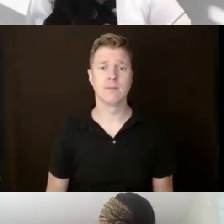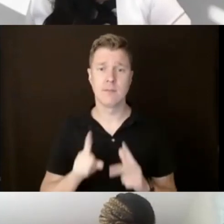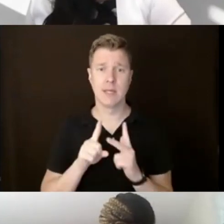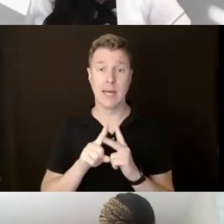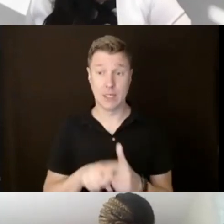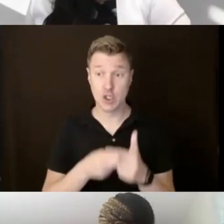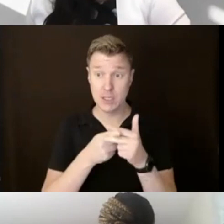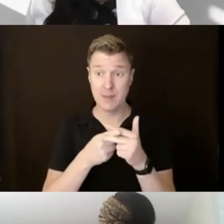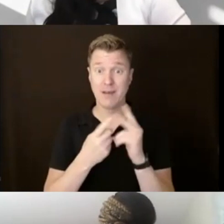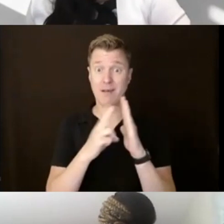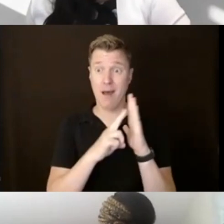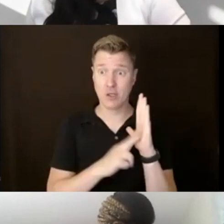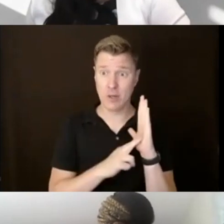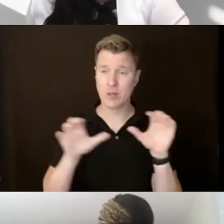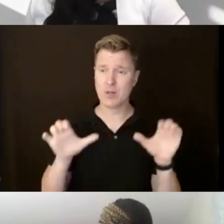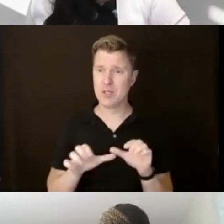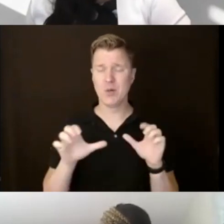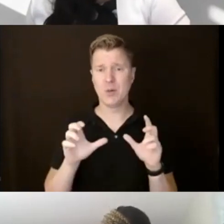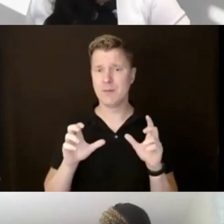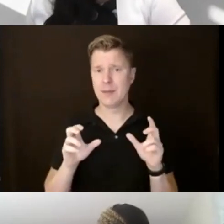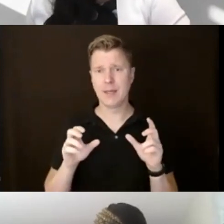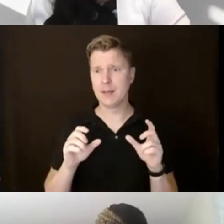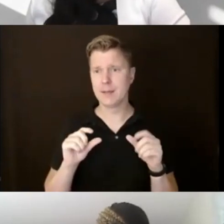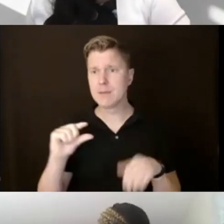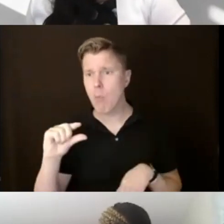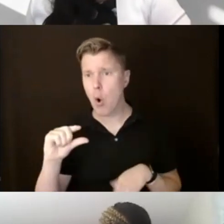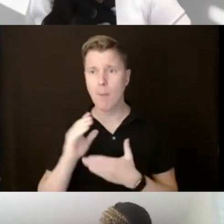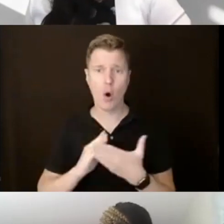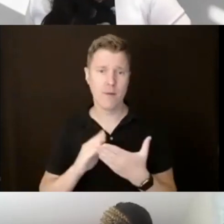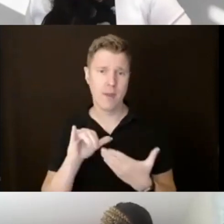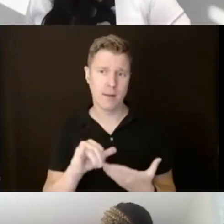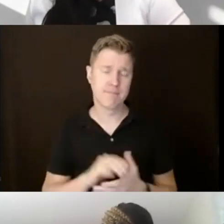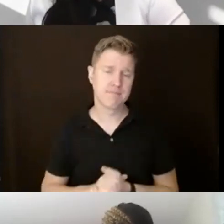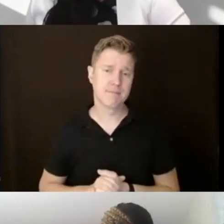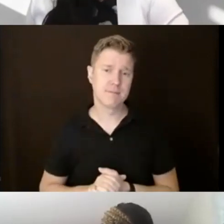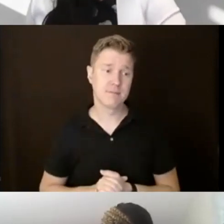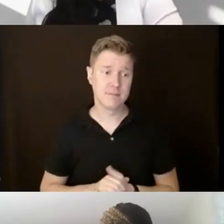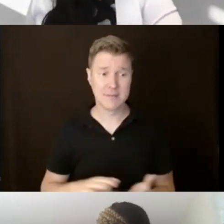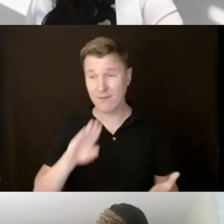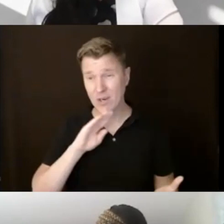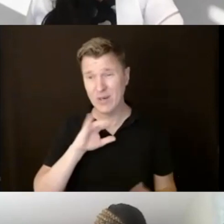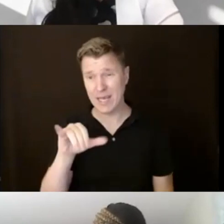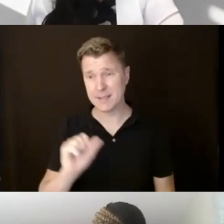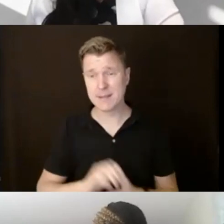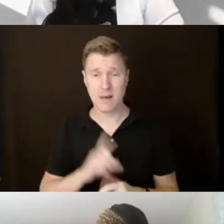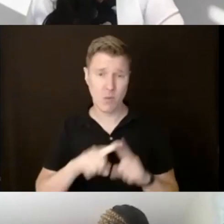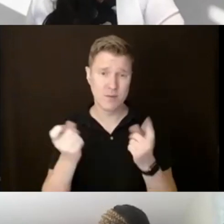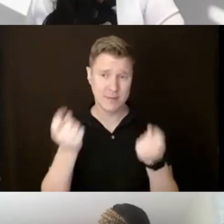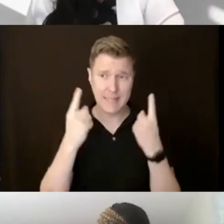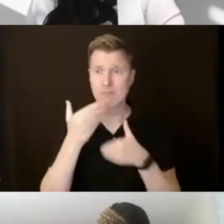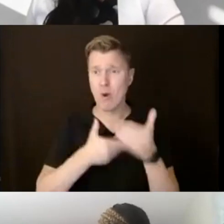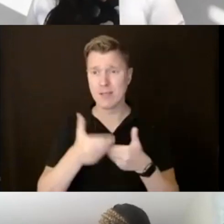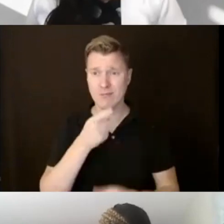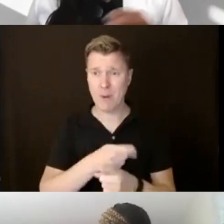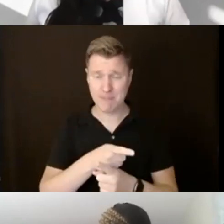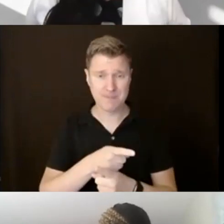contracted to do a very, very small piece of that. Is it frustrating? Yeah, but we understand it's a process, right? We